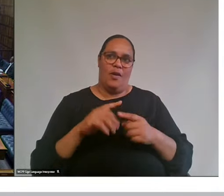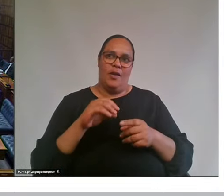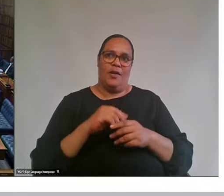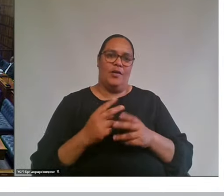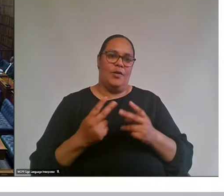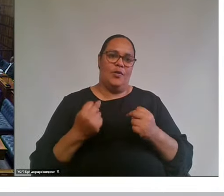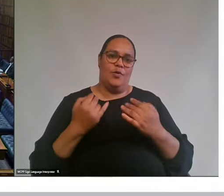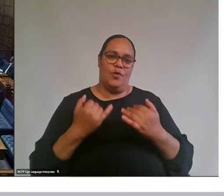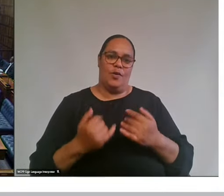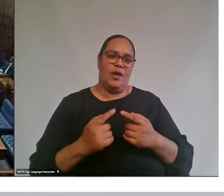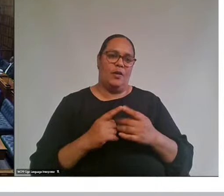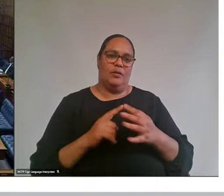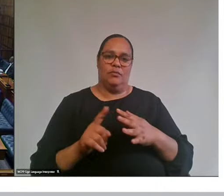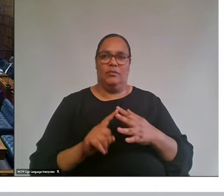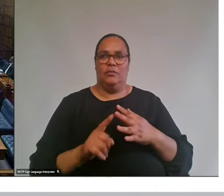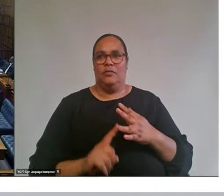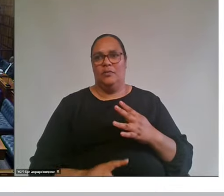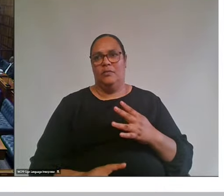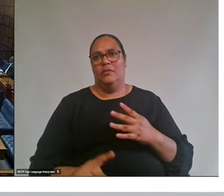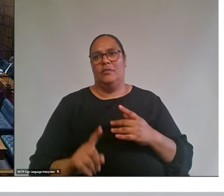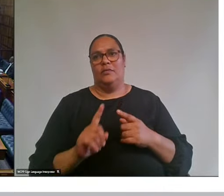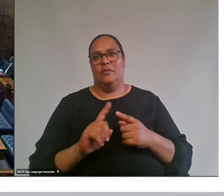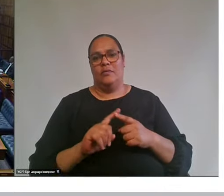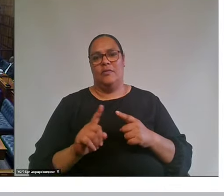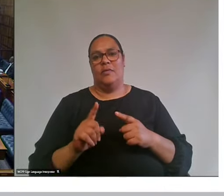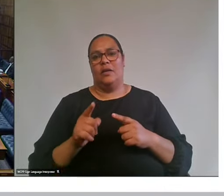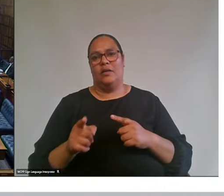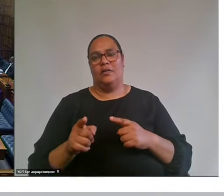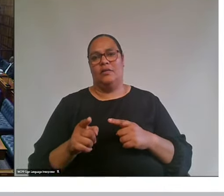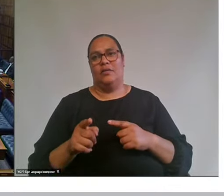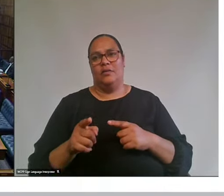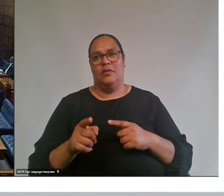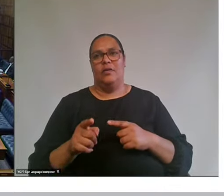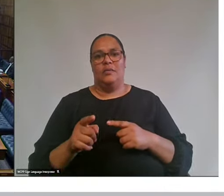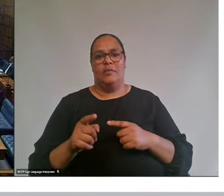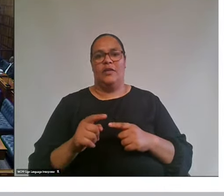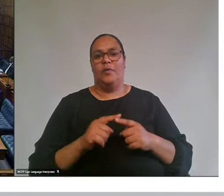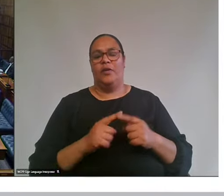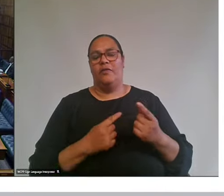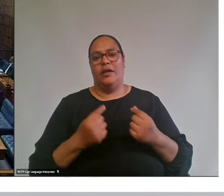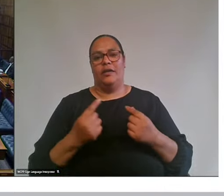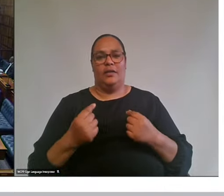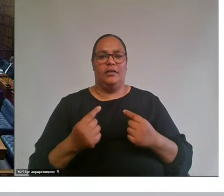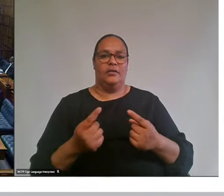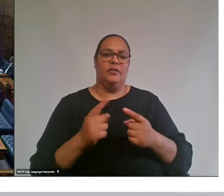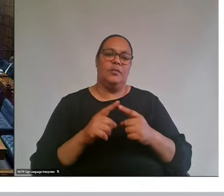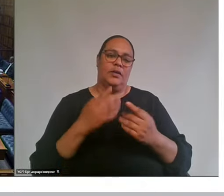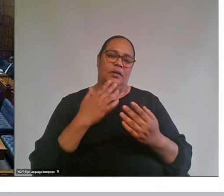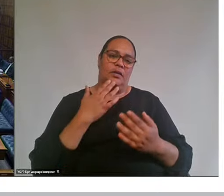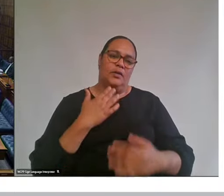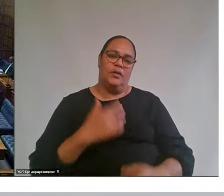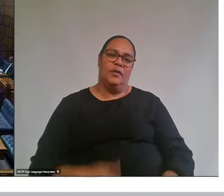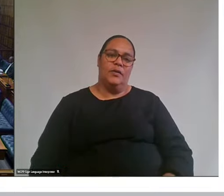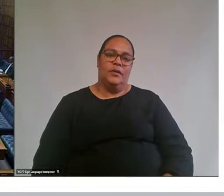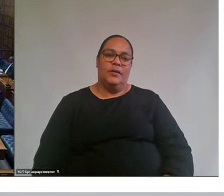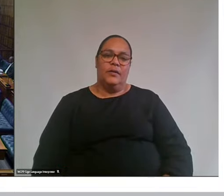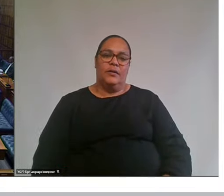age let's put it like that and um I I want to congratulate you on the efforts thank